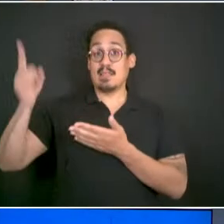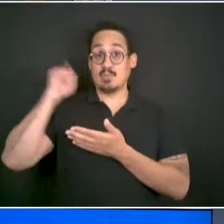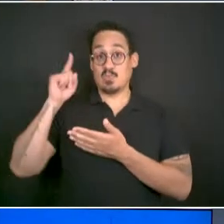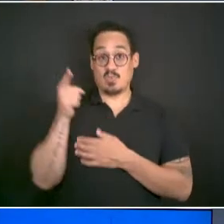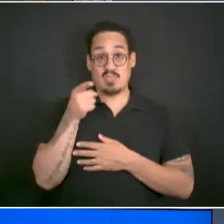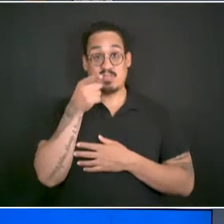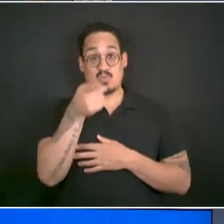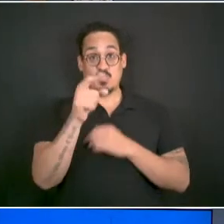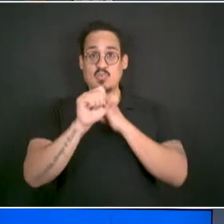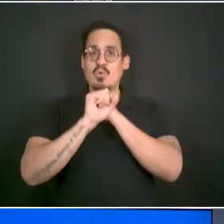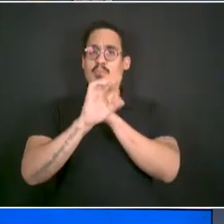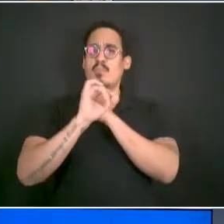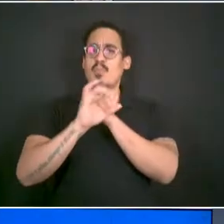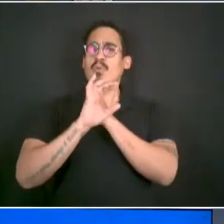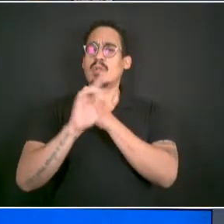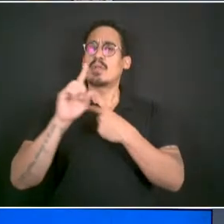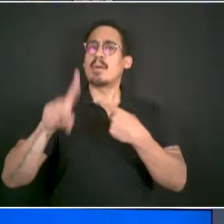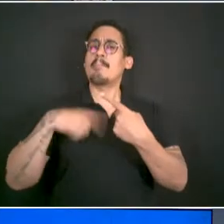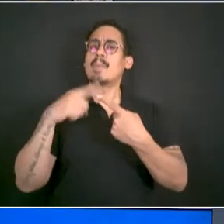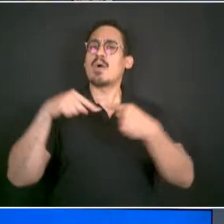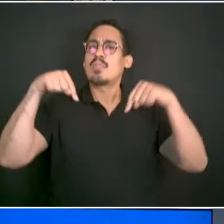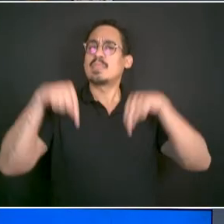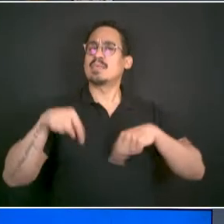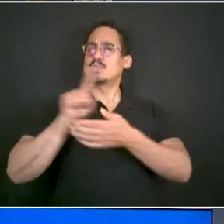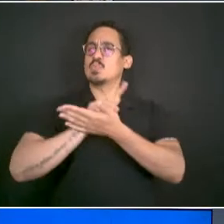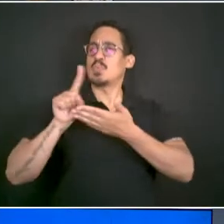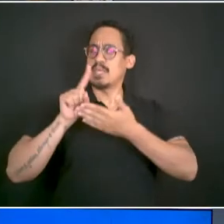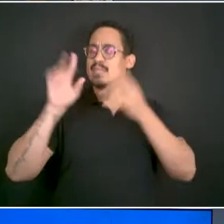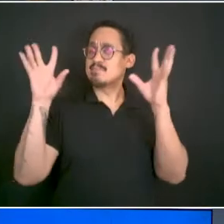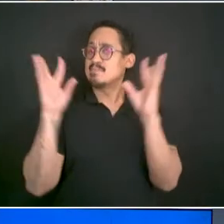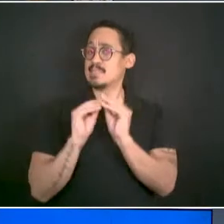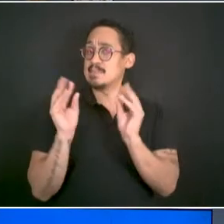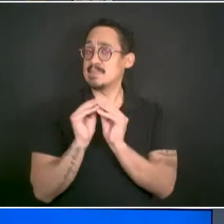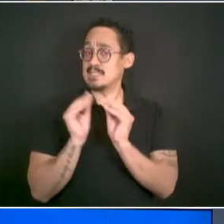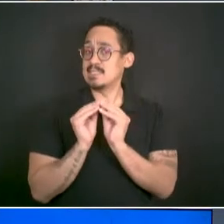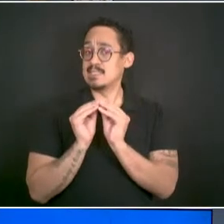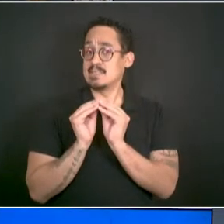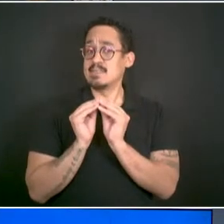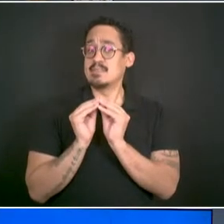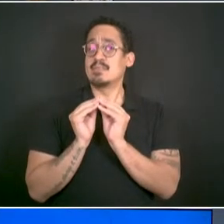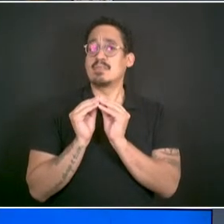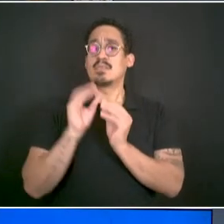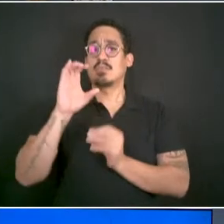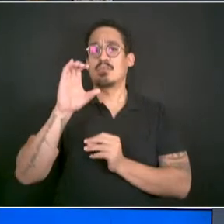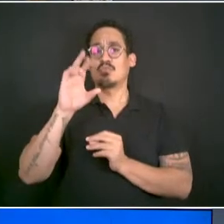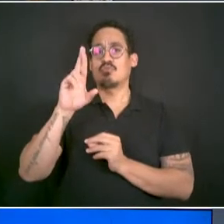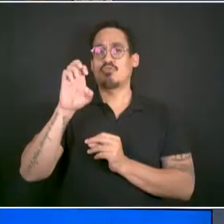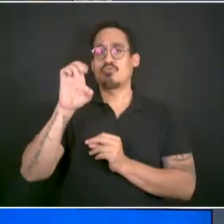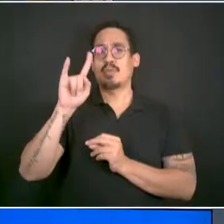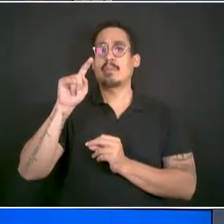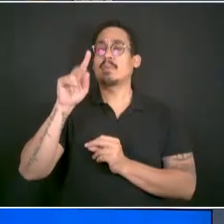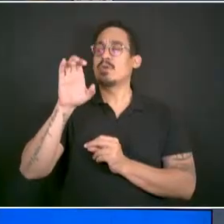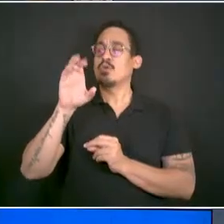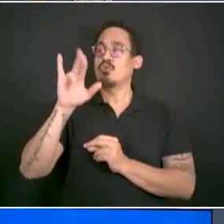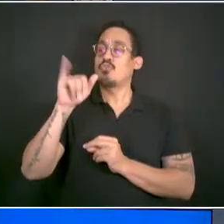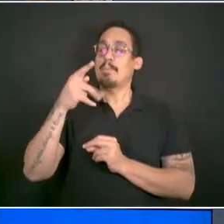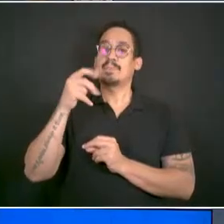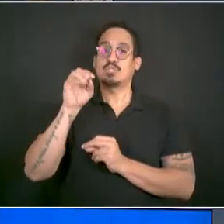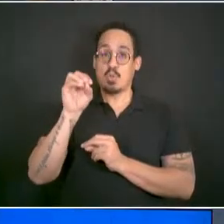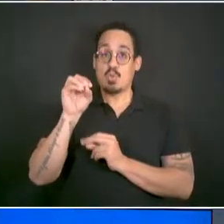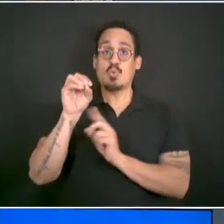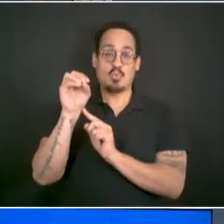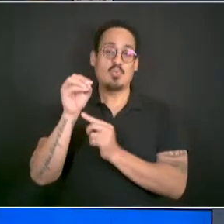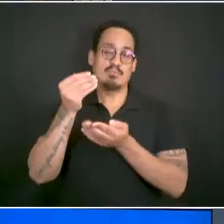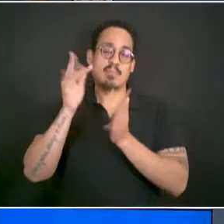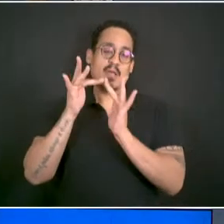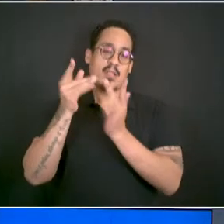talked about how, and I'm quoting, this new form of financing and finance is something that can impact those communities that have